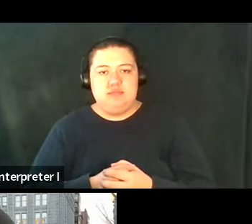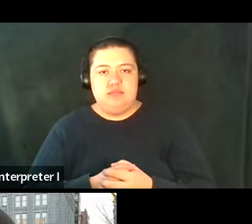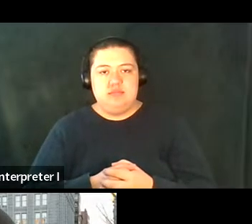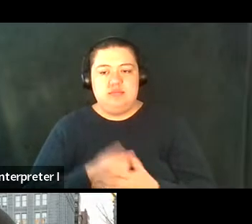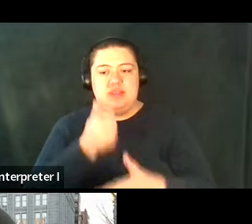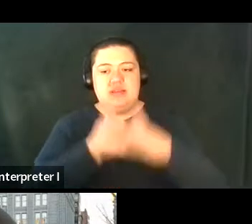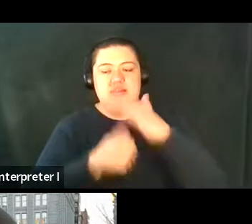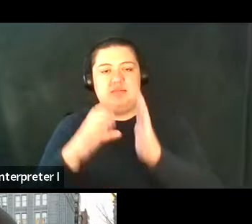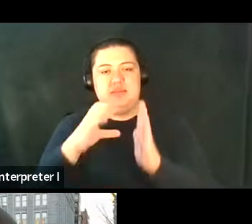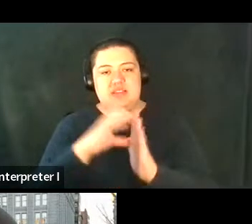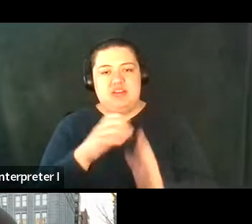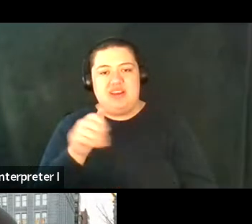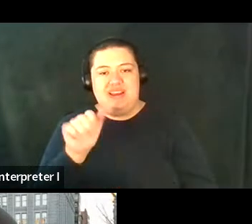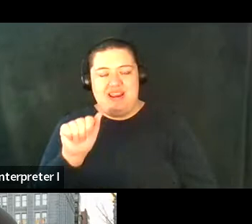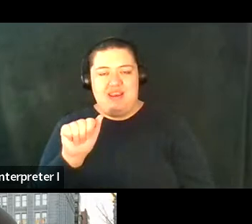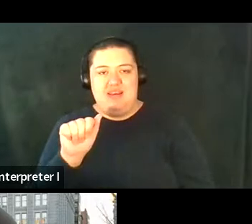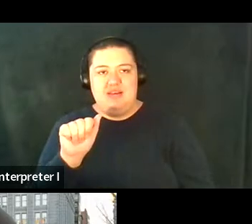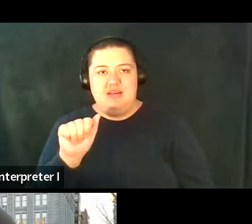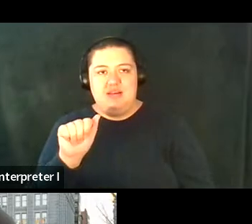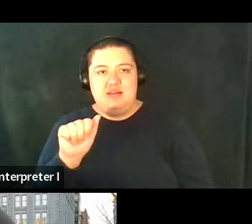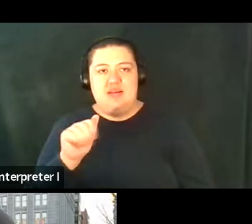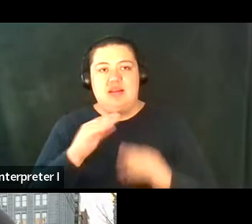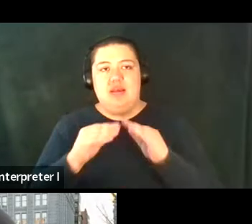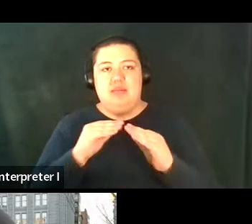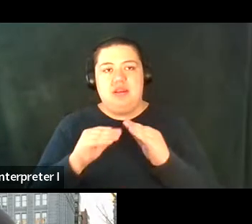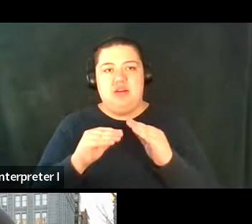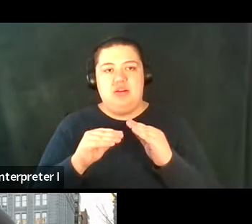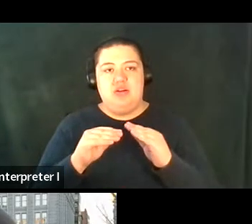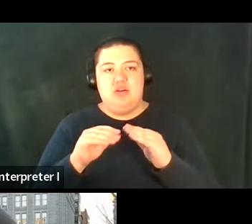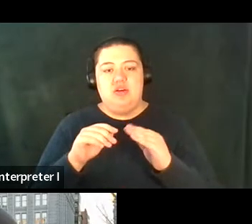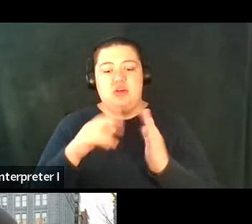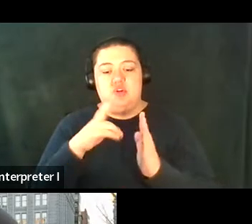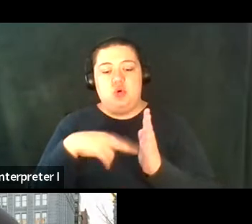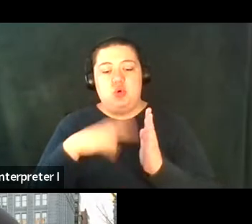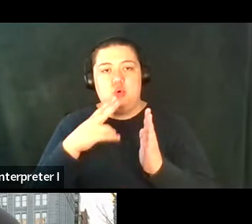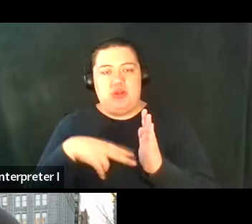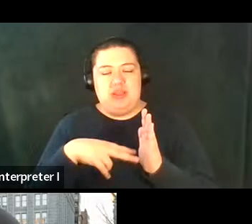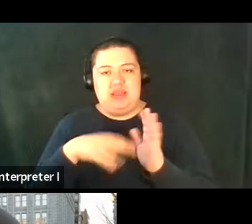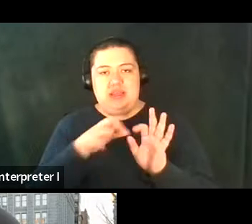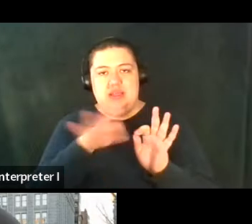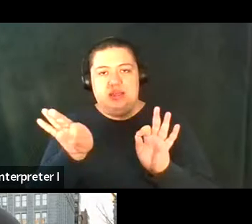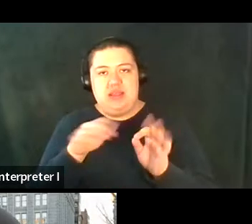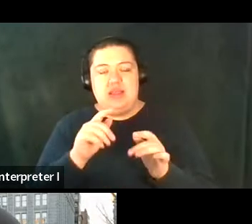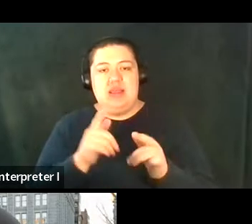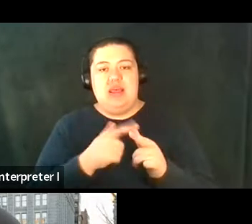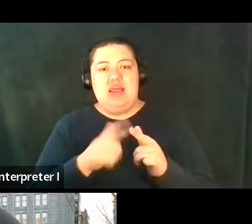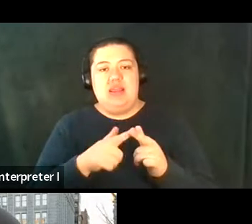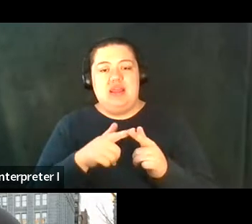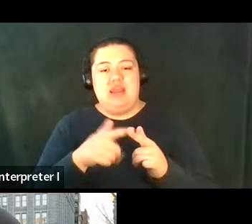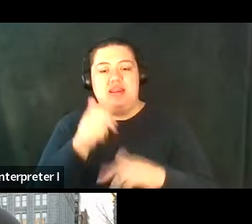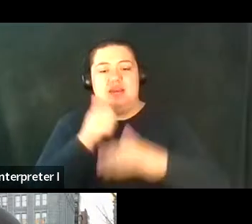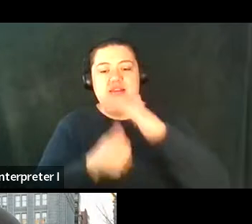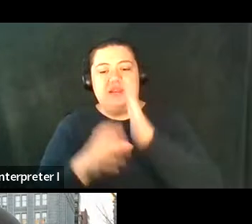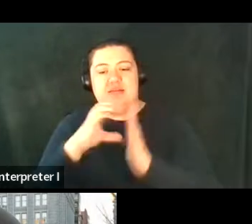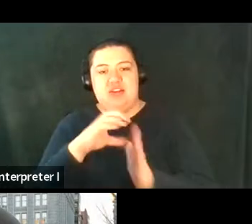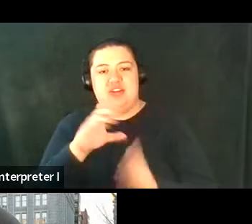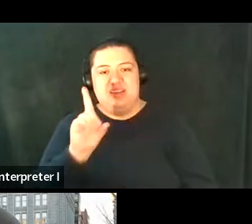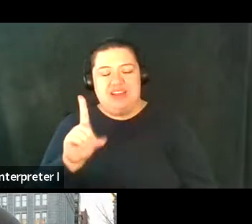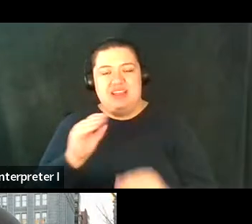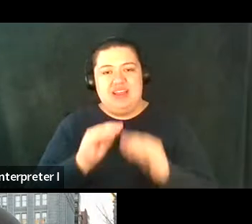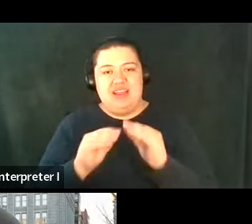Subsection A is amended to read as follows, and then subsection D is amended